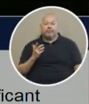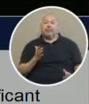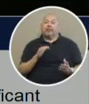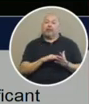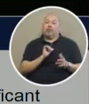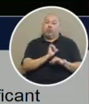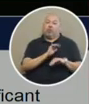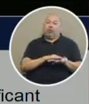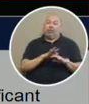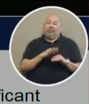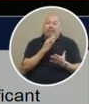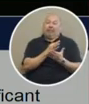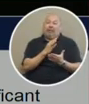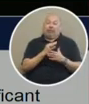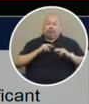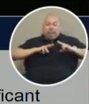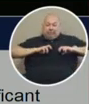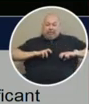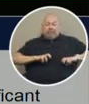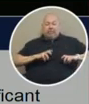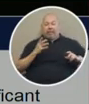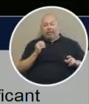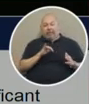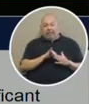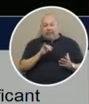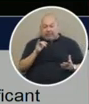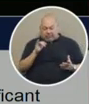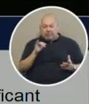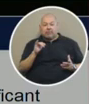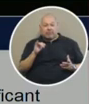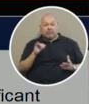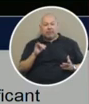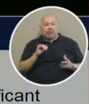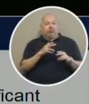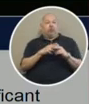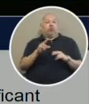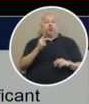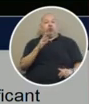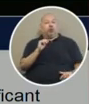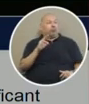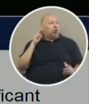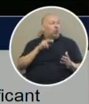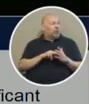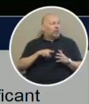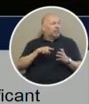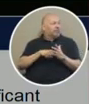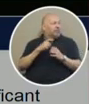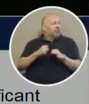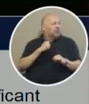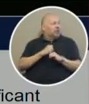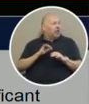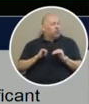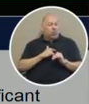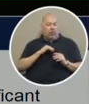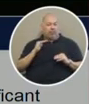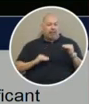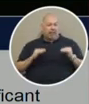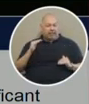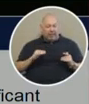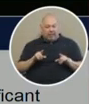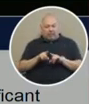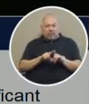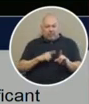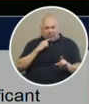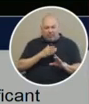Again, we're working on that financial analysis and as well as the short term, so looking at this fiscal year and how we're going to balance out. We're also looking at,